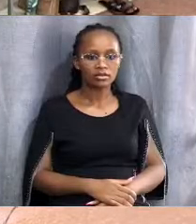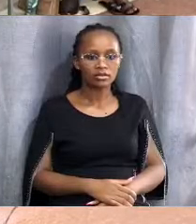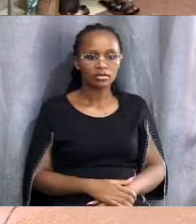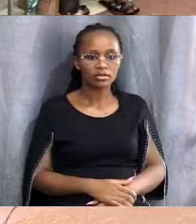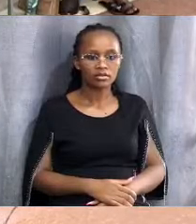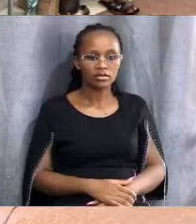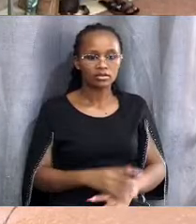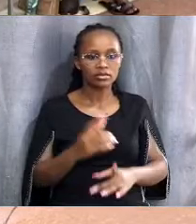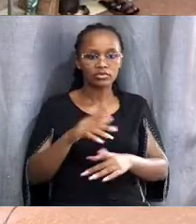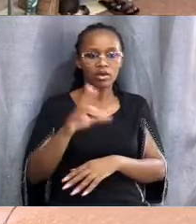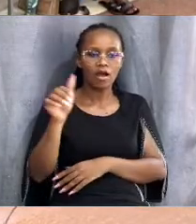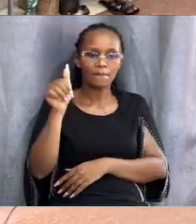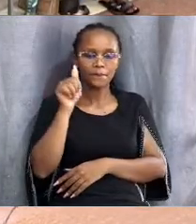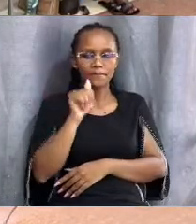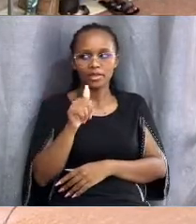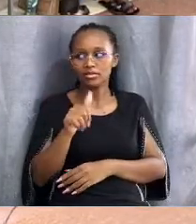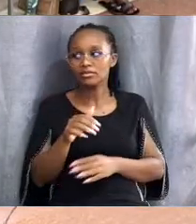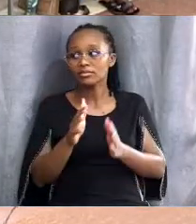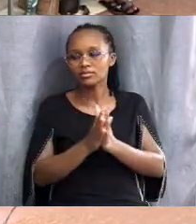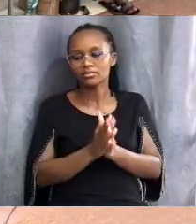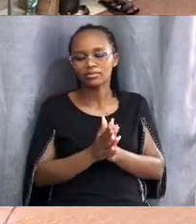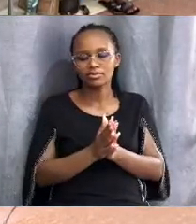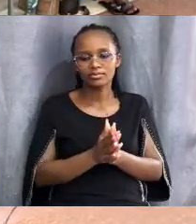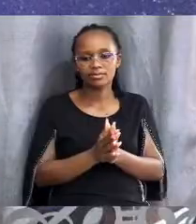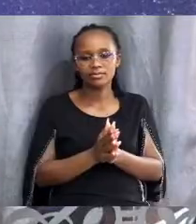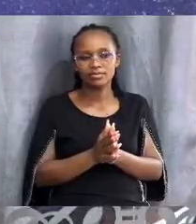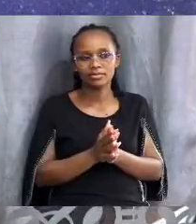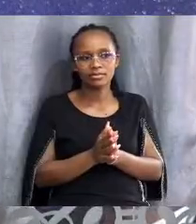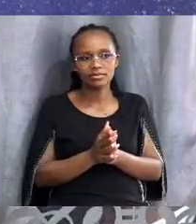Tribute from Auntie.